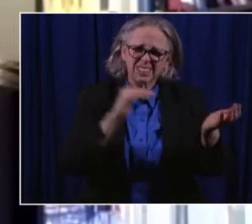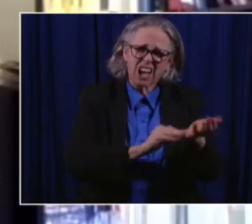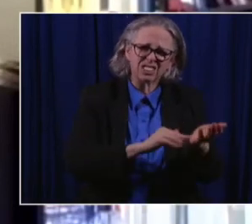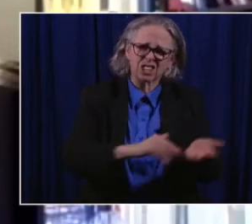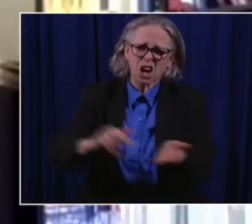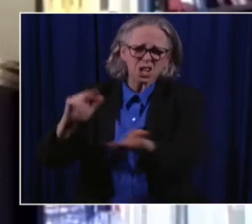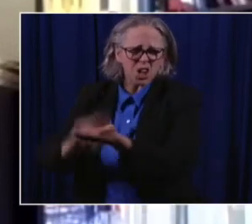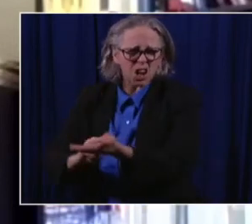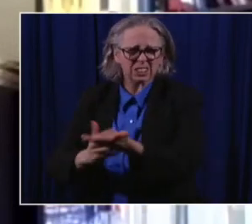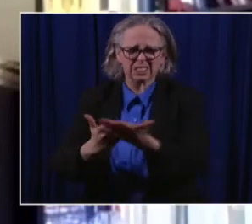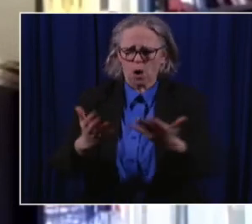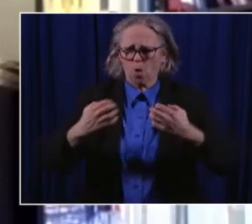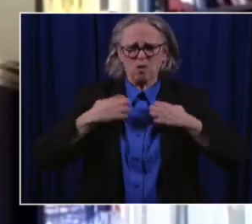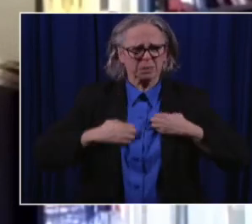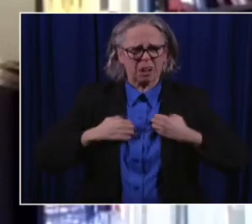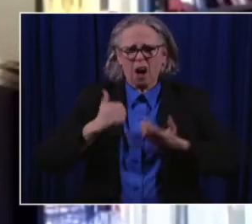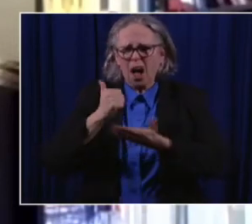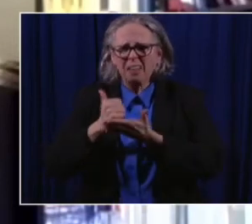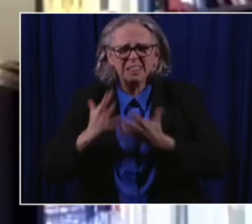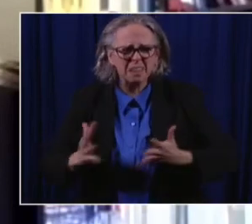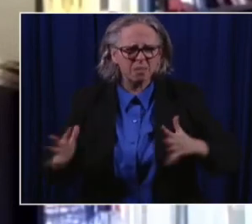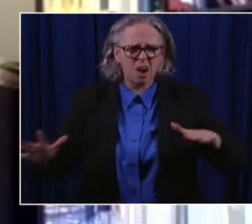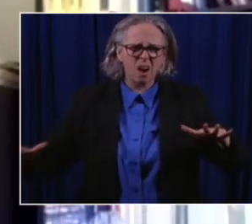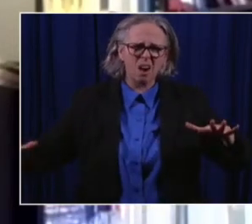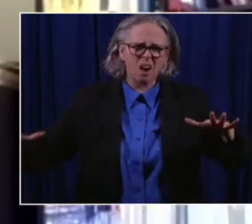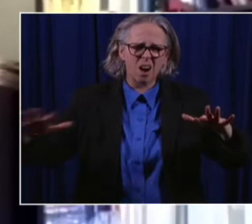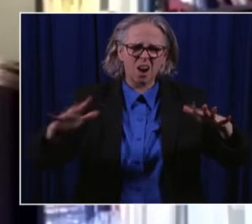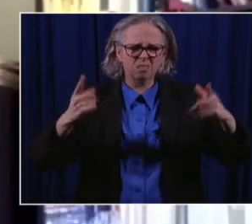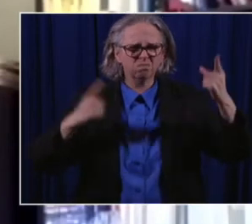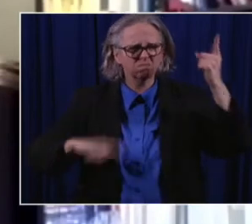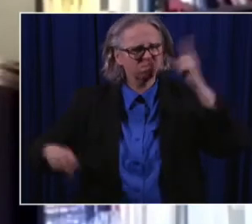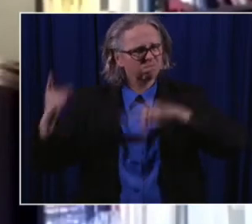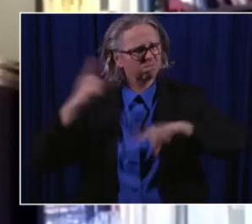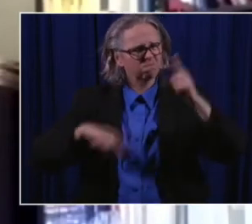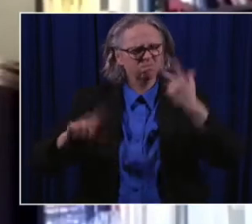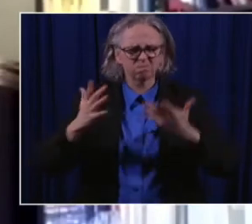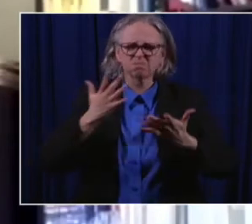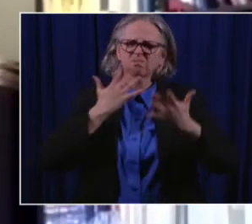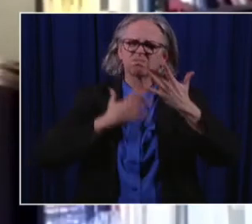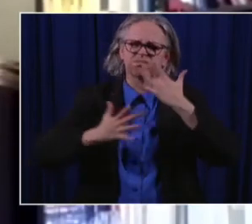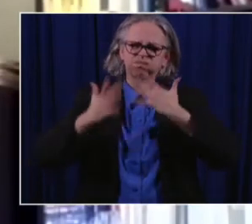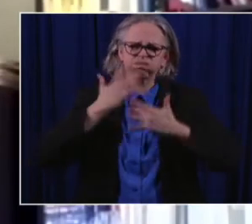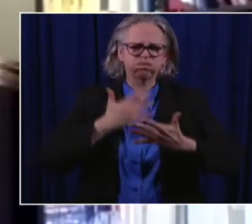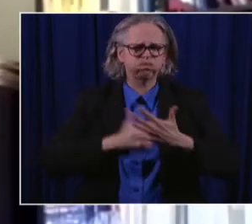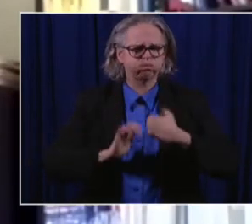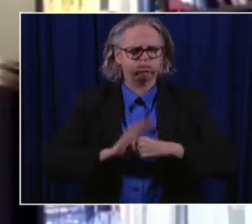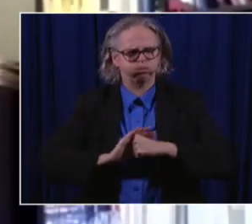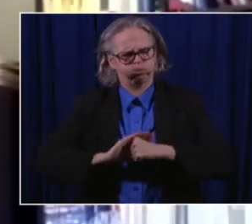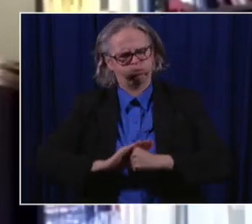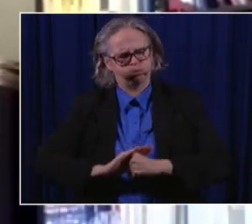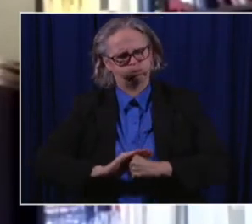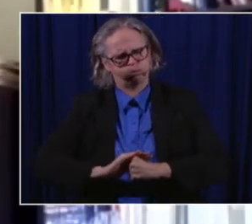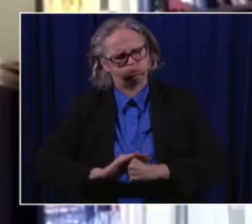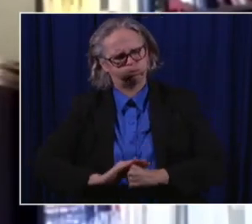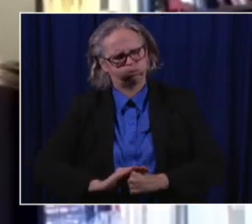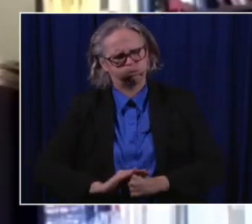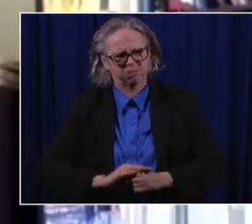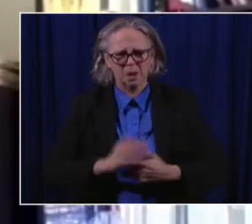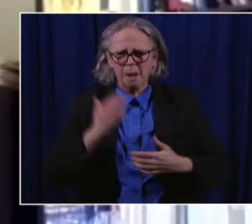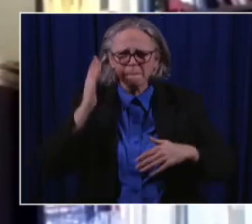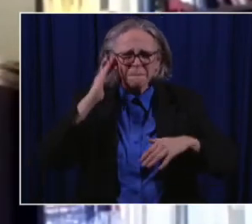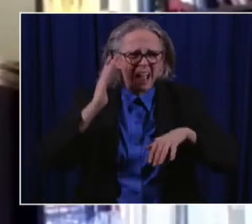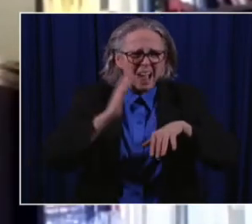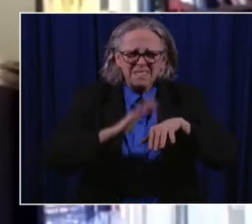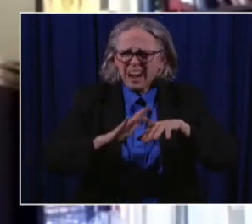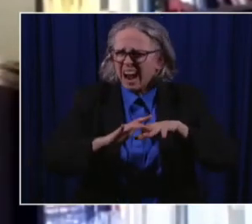and stretched thin as hospitals try to increase their numbers of beds as the virus just spreads rampantly through our community. Right now,